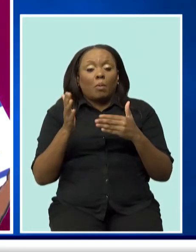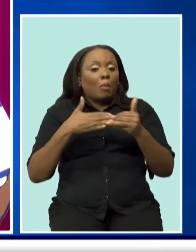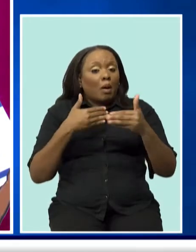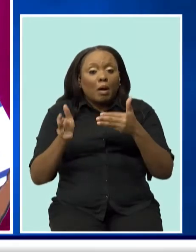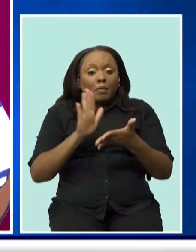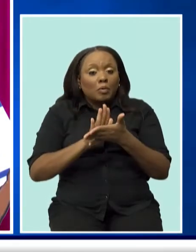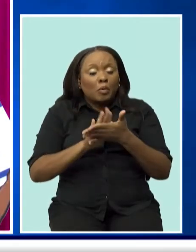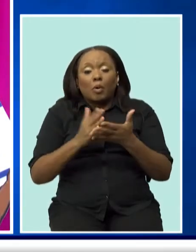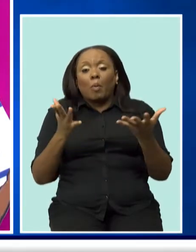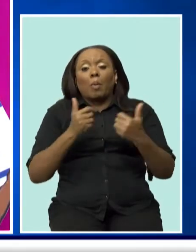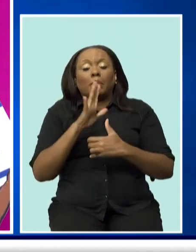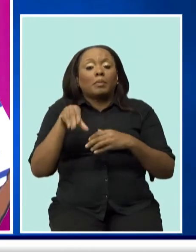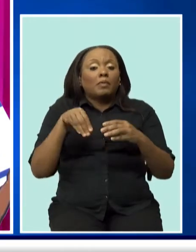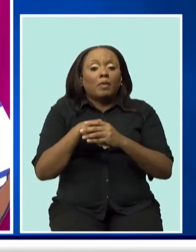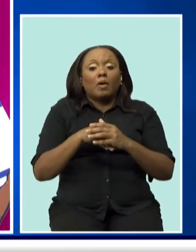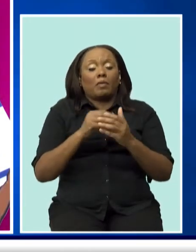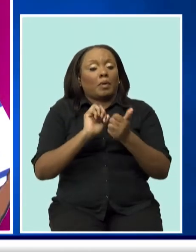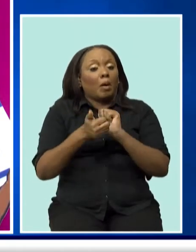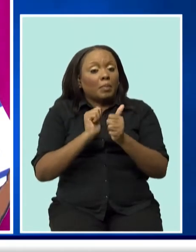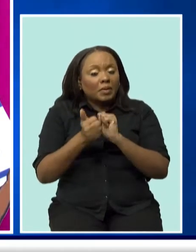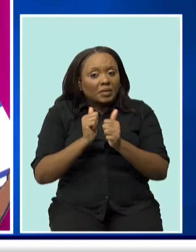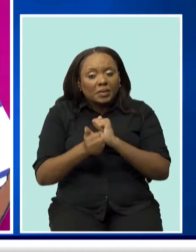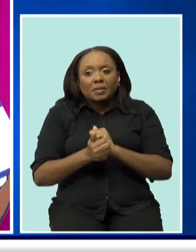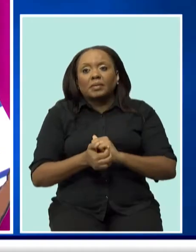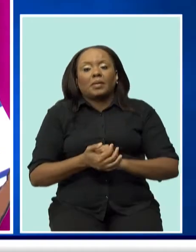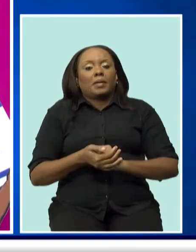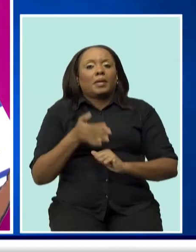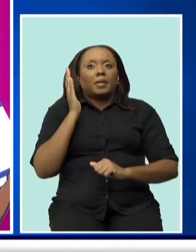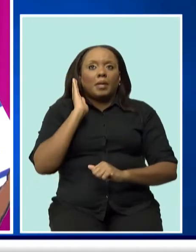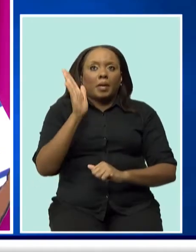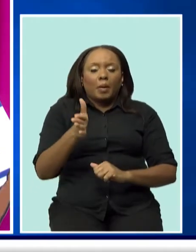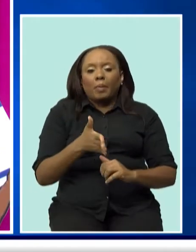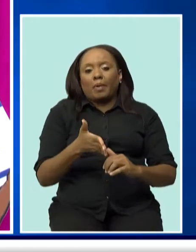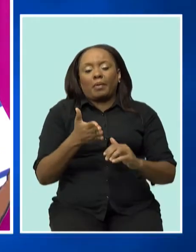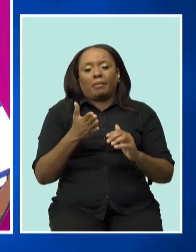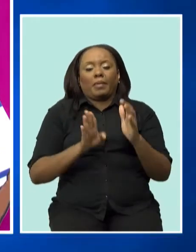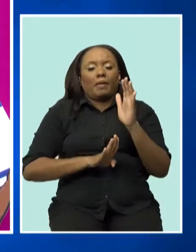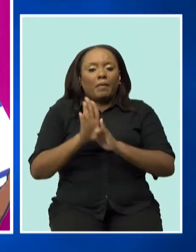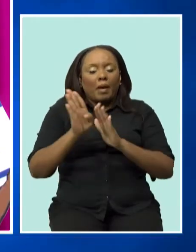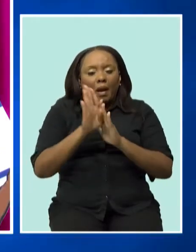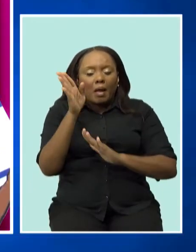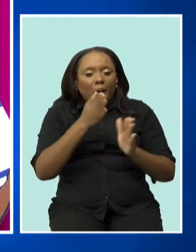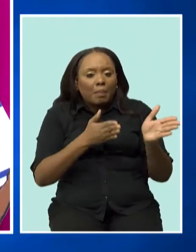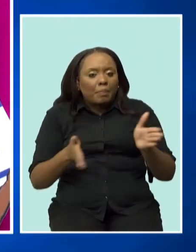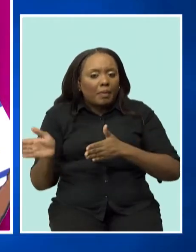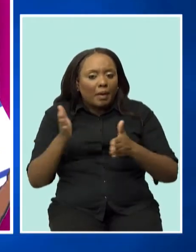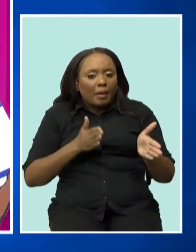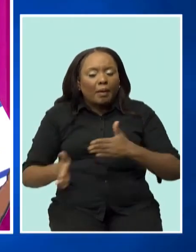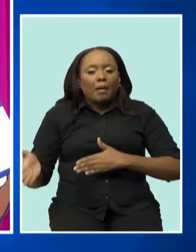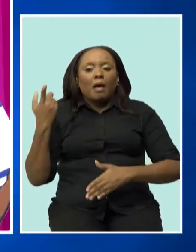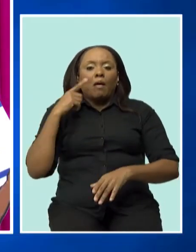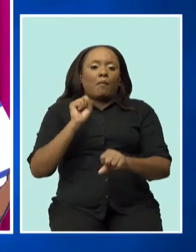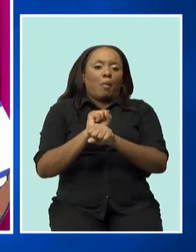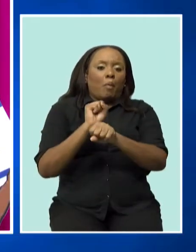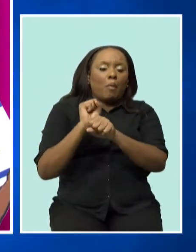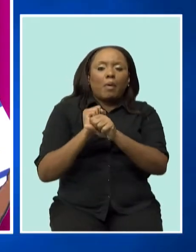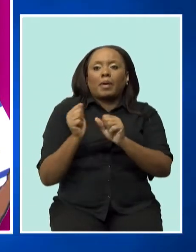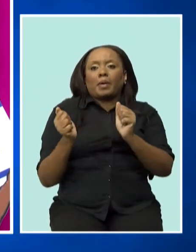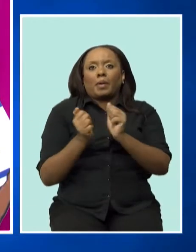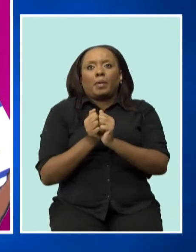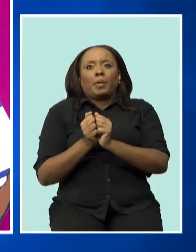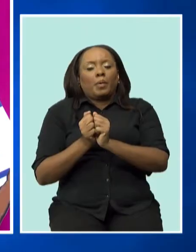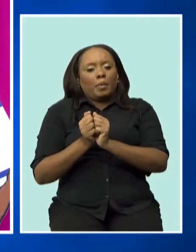will be responsible for developing and working with other students at their school to conceptualize and implement their